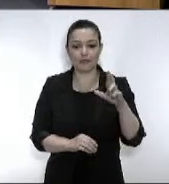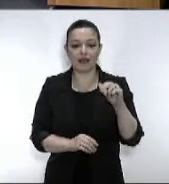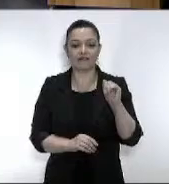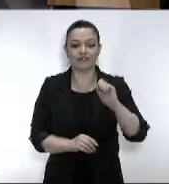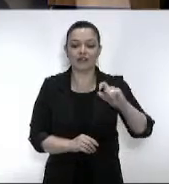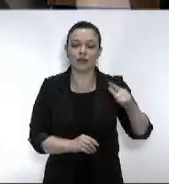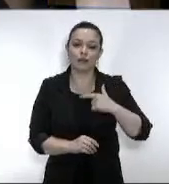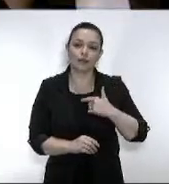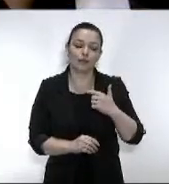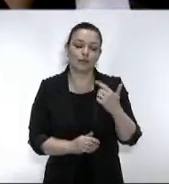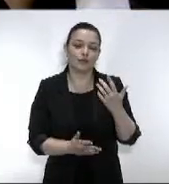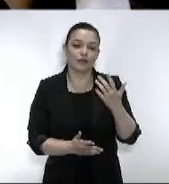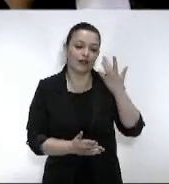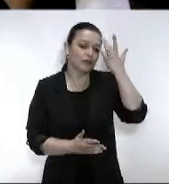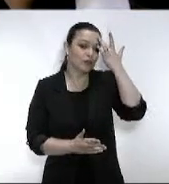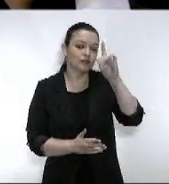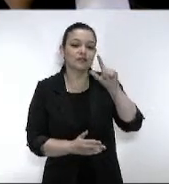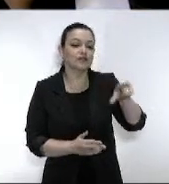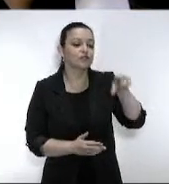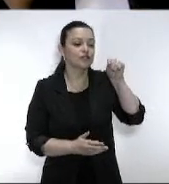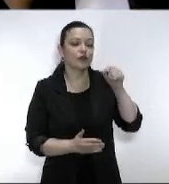Rafael, I don't know why.